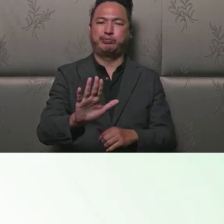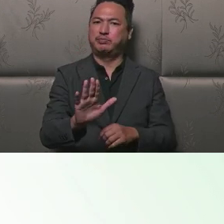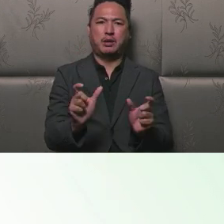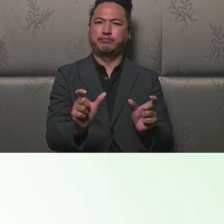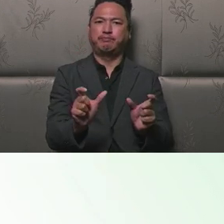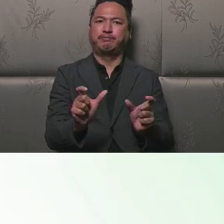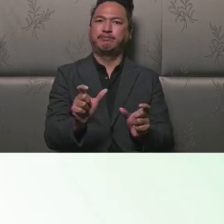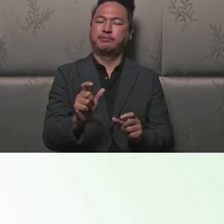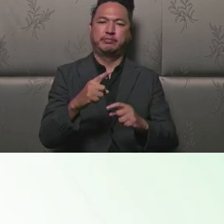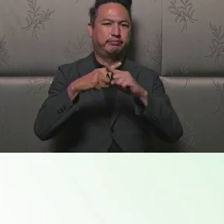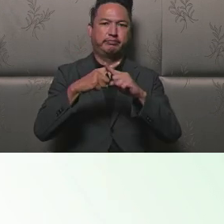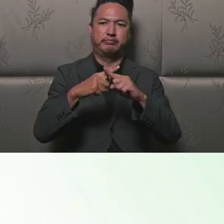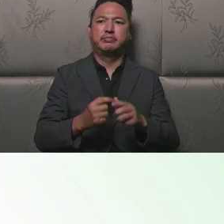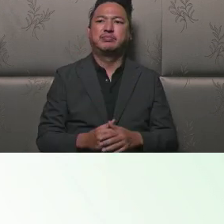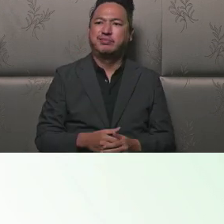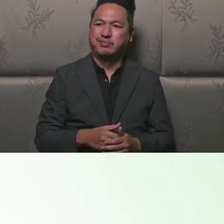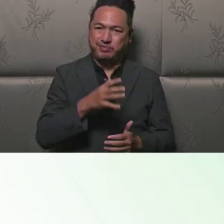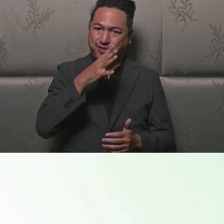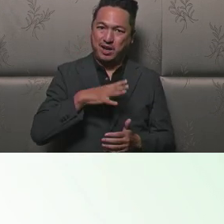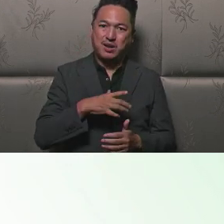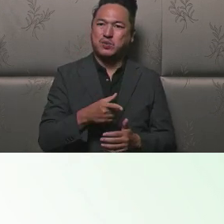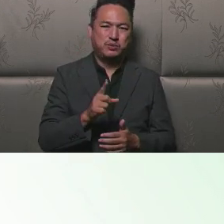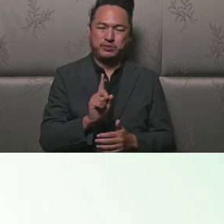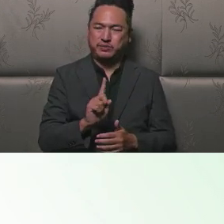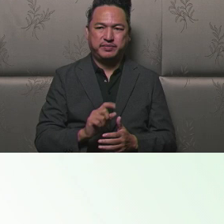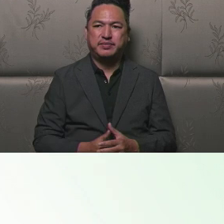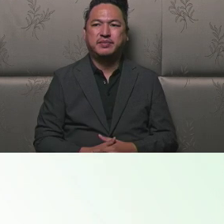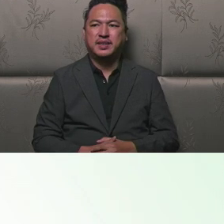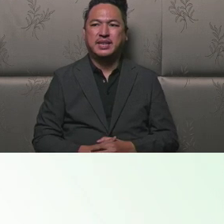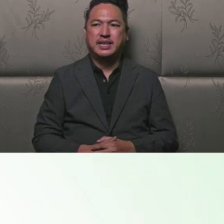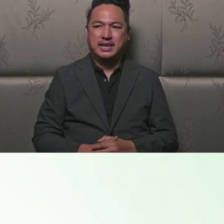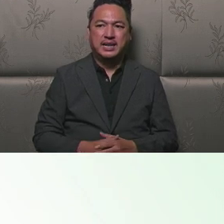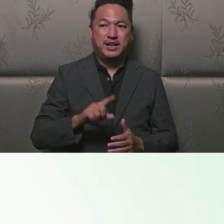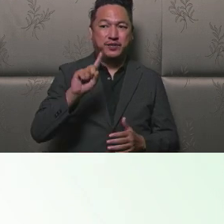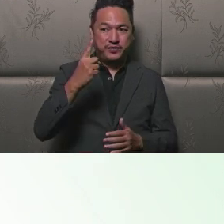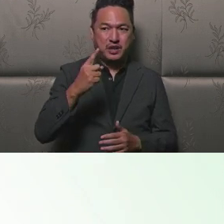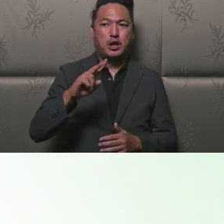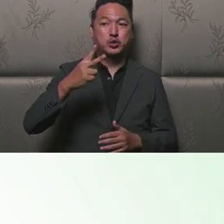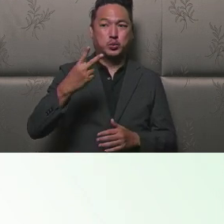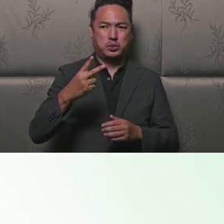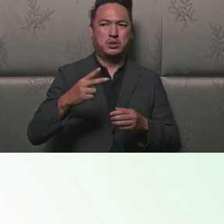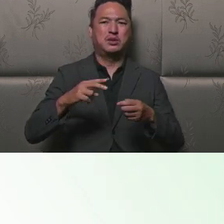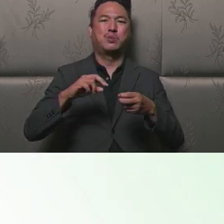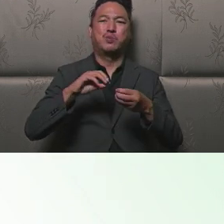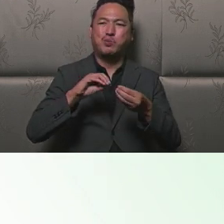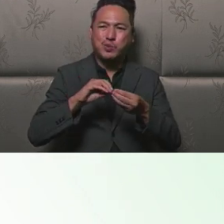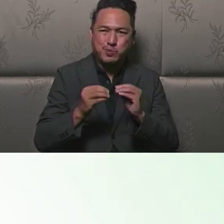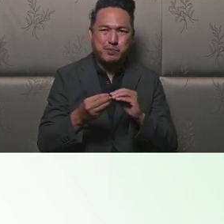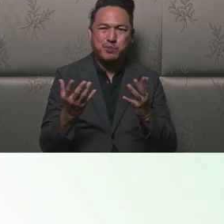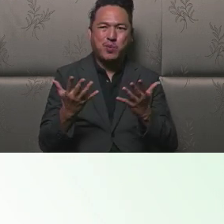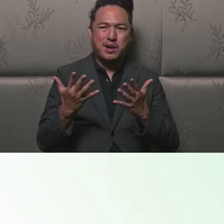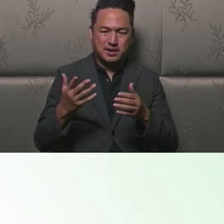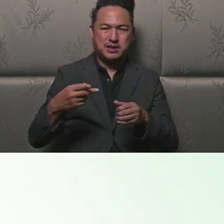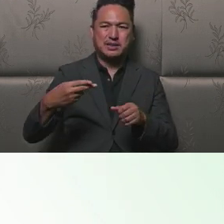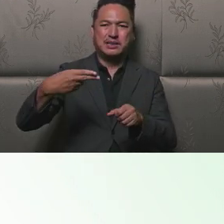have a reliable power source? Are you connected? Gender. I don't think it's a mystery, particularly when we look at the situation